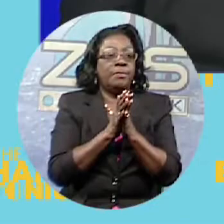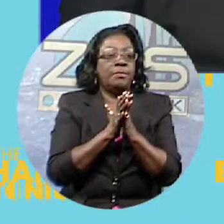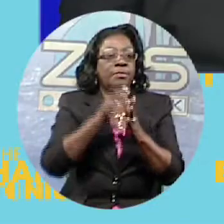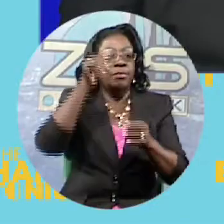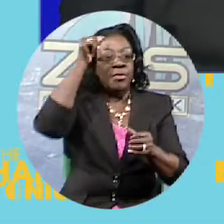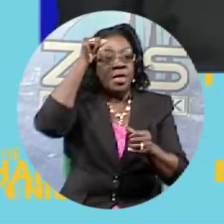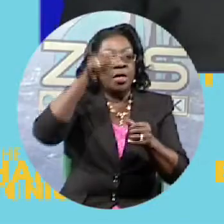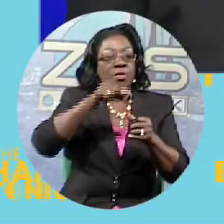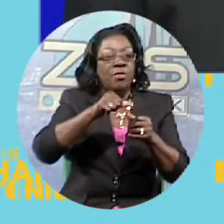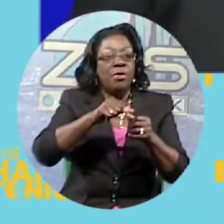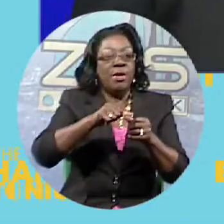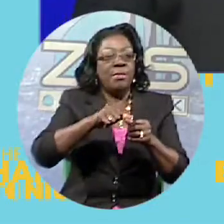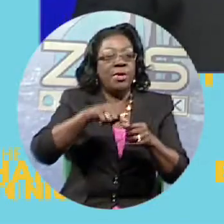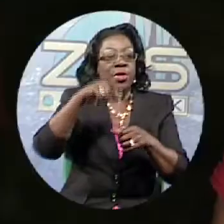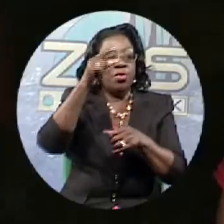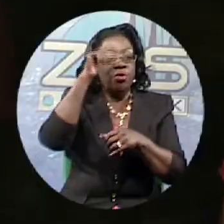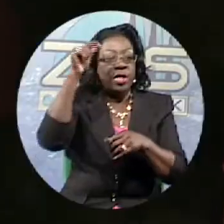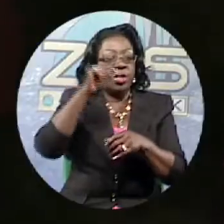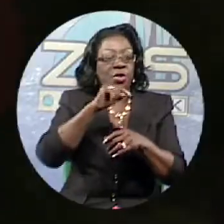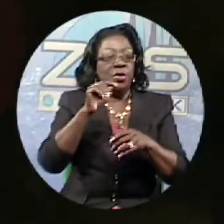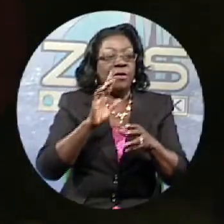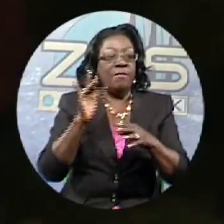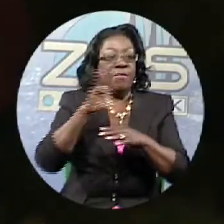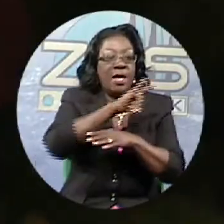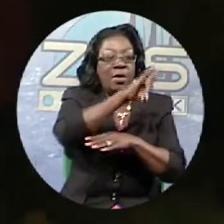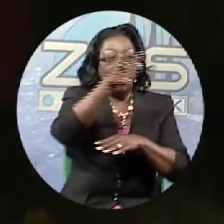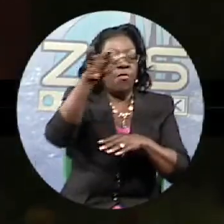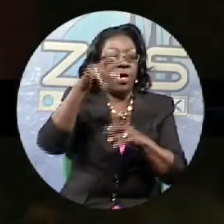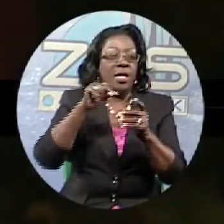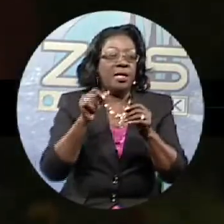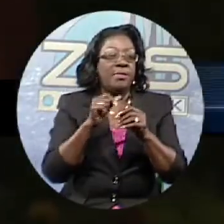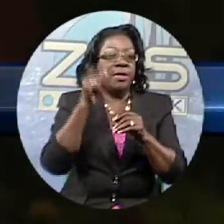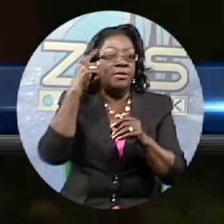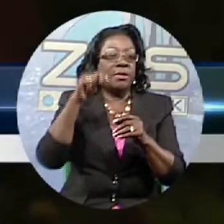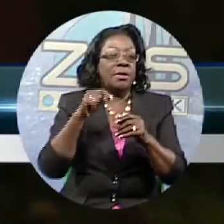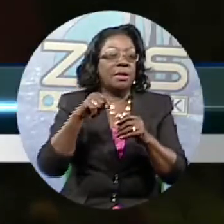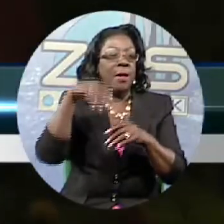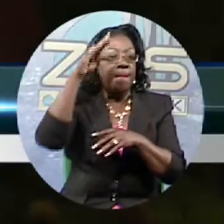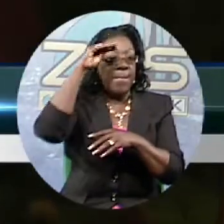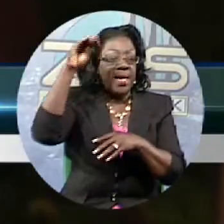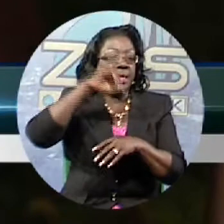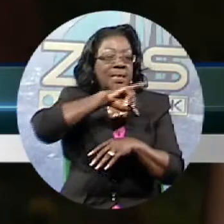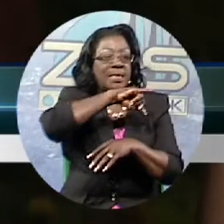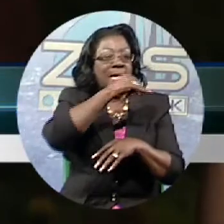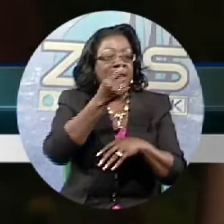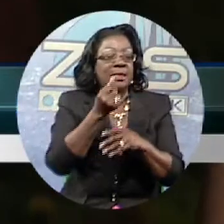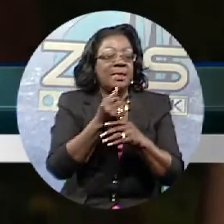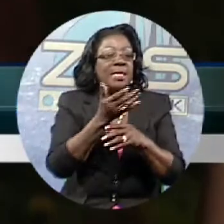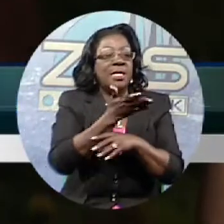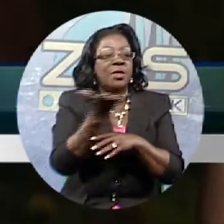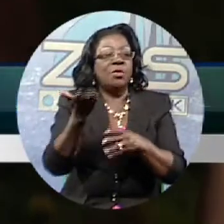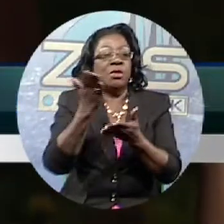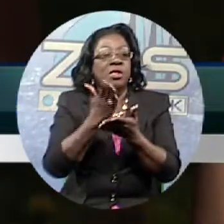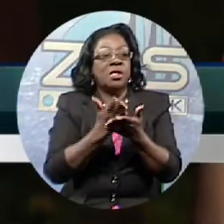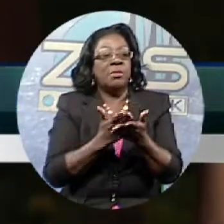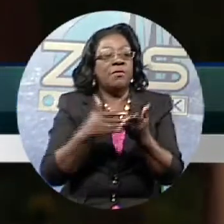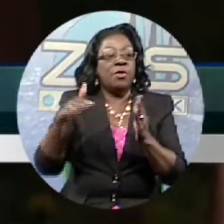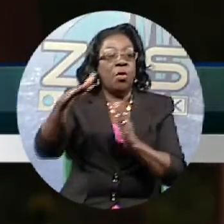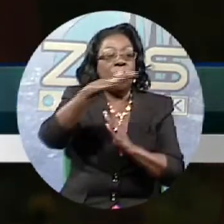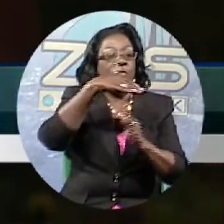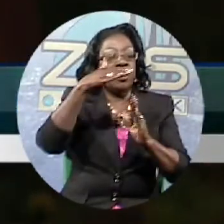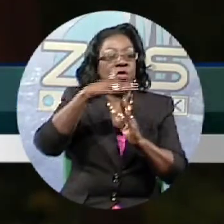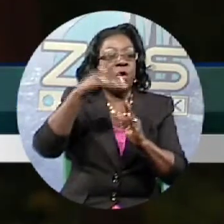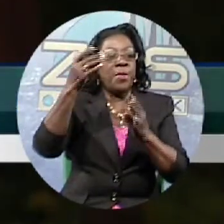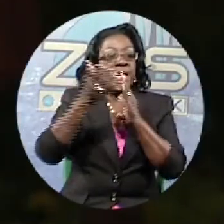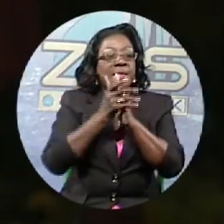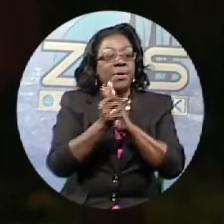Remember the Grace Jones flyover and the appearance from the King of Pop, the late Michael Jackson? Well, those are some of the over-the-top